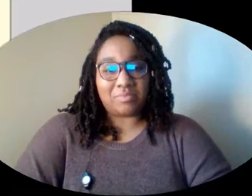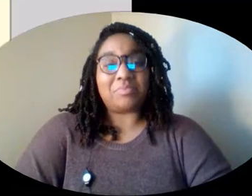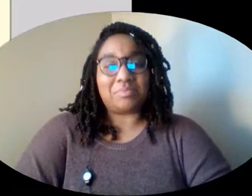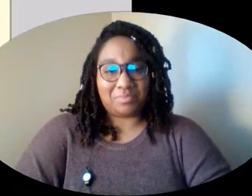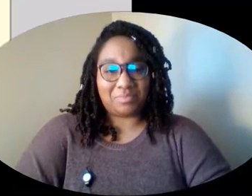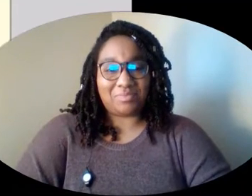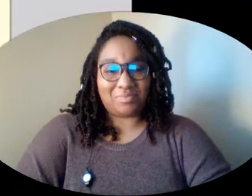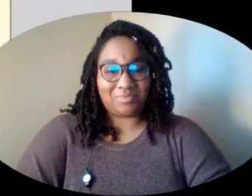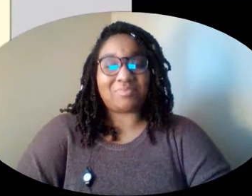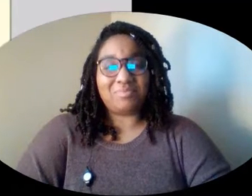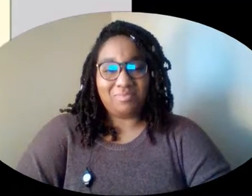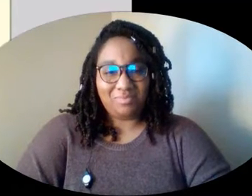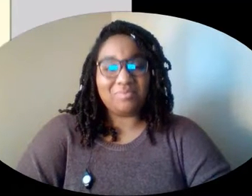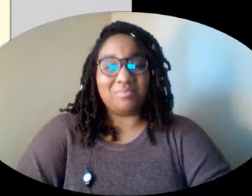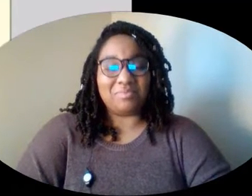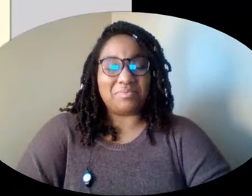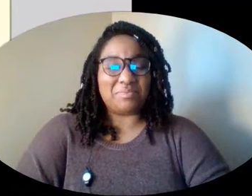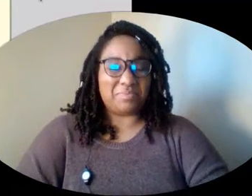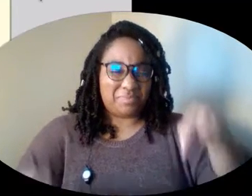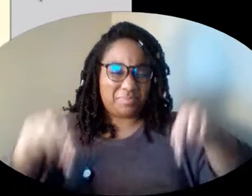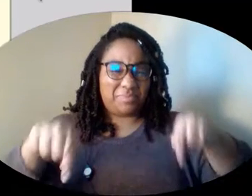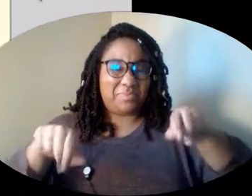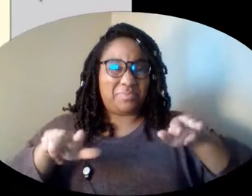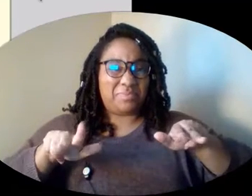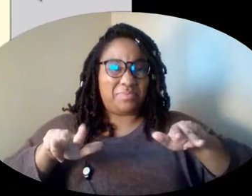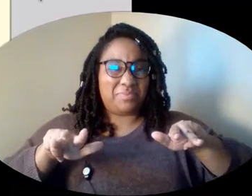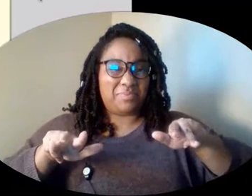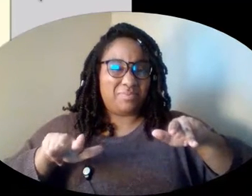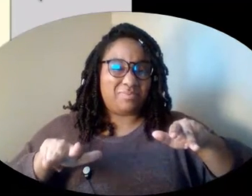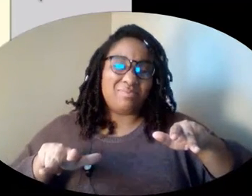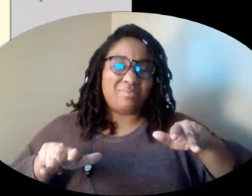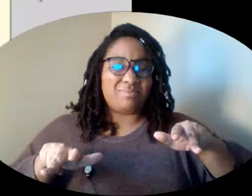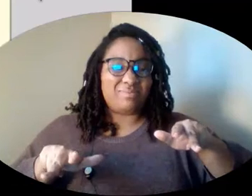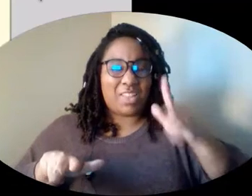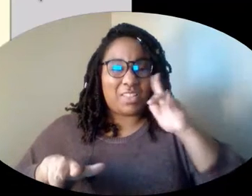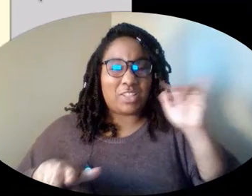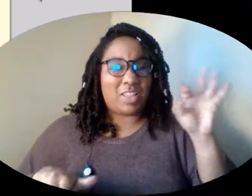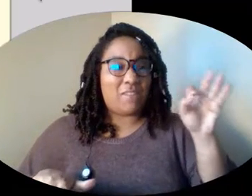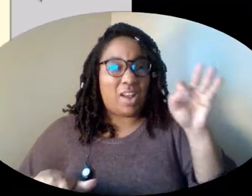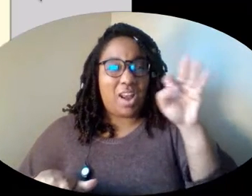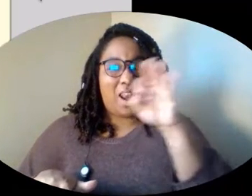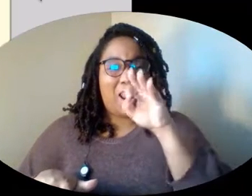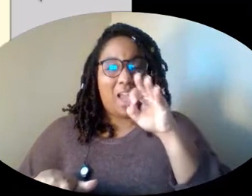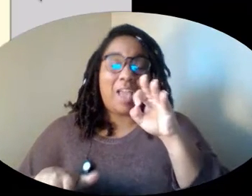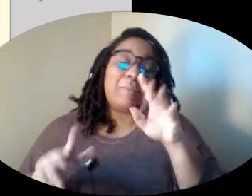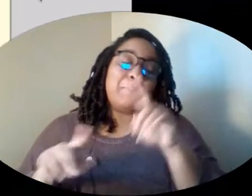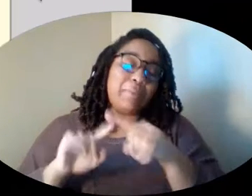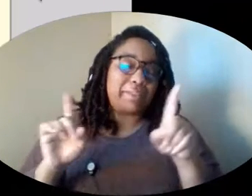maybe. All right. So little turkey toes. I think that looks more like a fly than a turkey toe, but moving